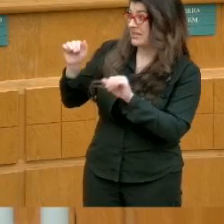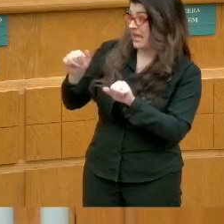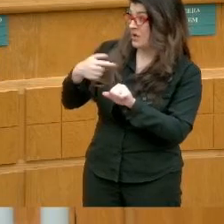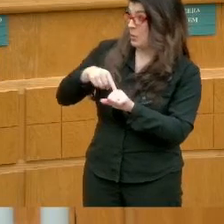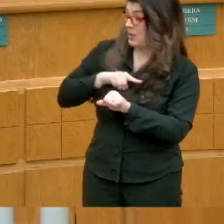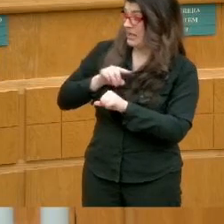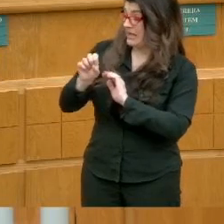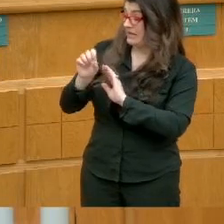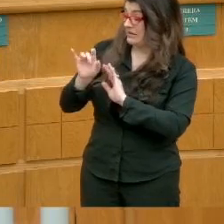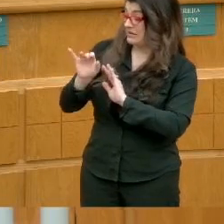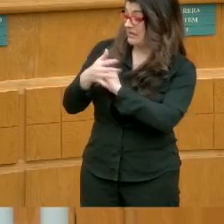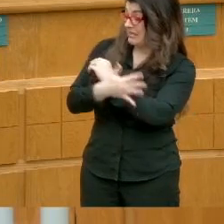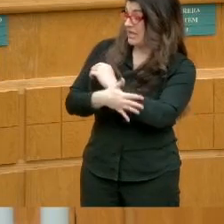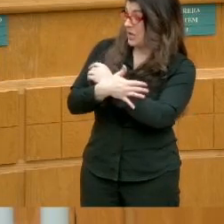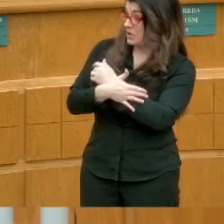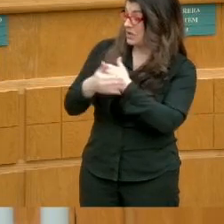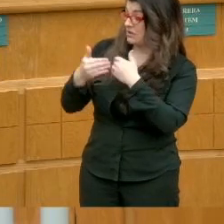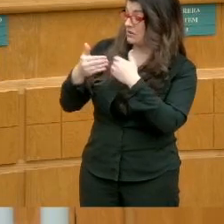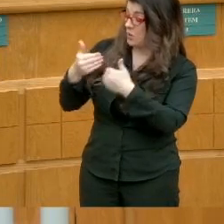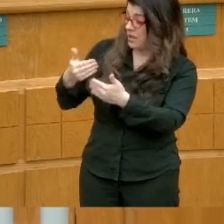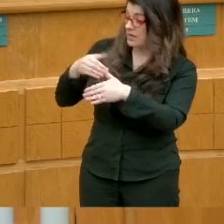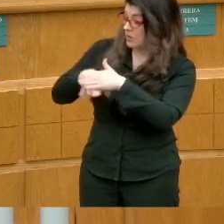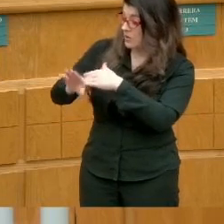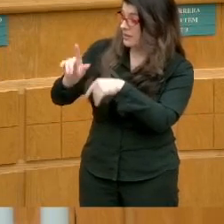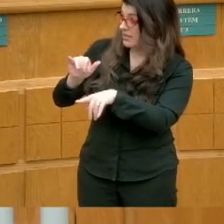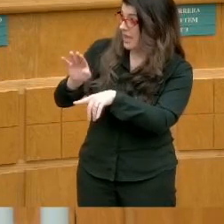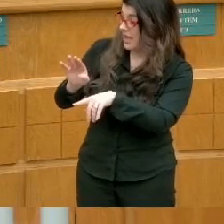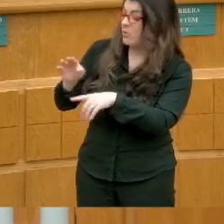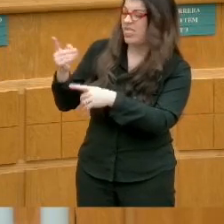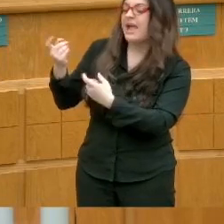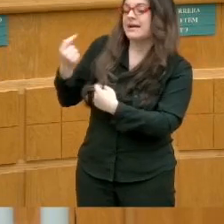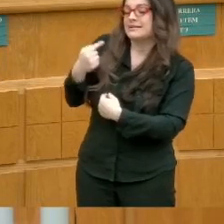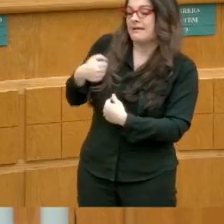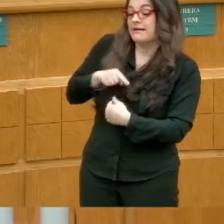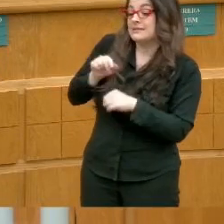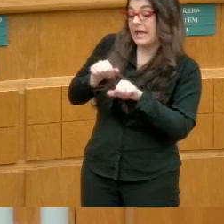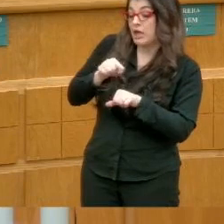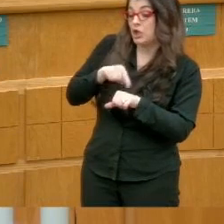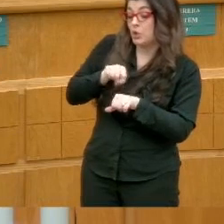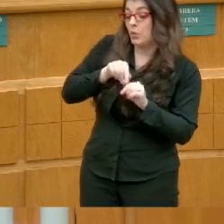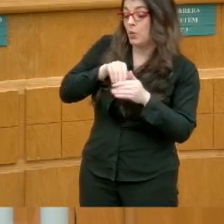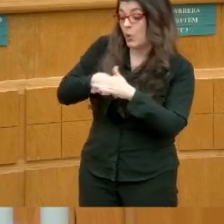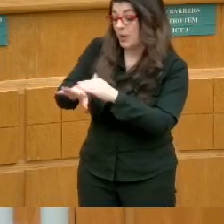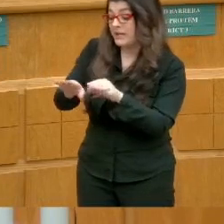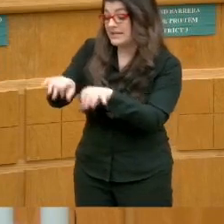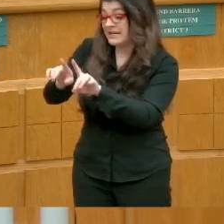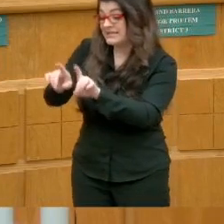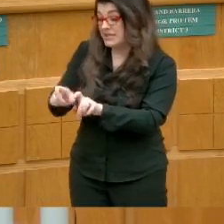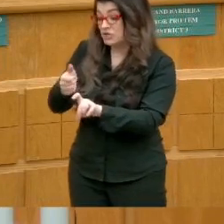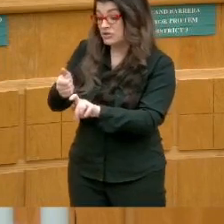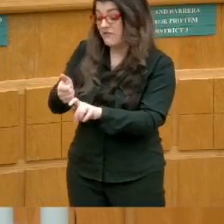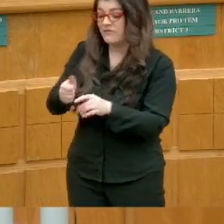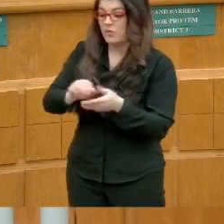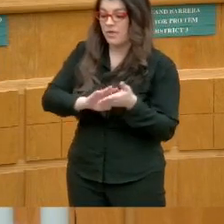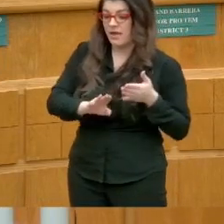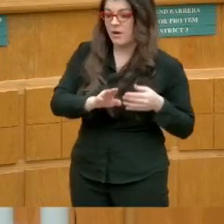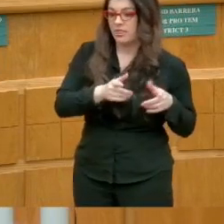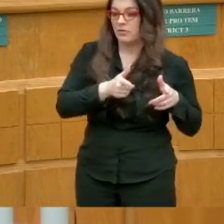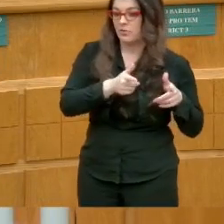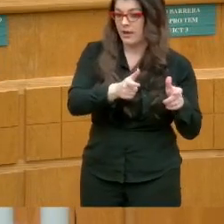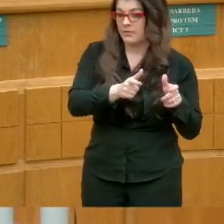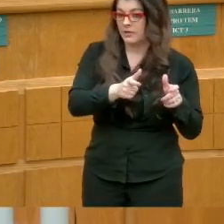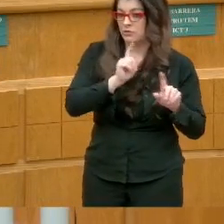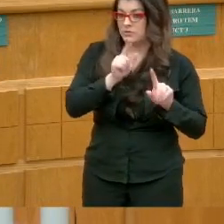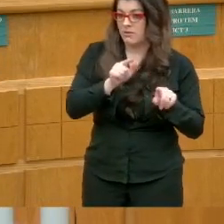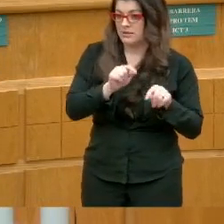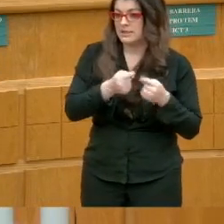tested. So we said, yes, we have enough ETM, we have enough of the testing kits that we need for the lab to analyze. And so